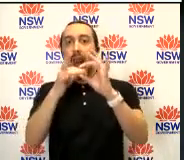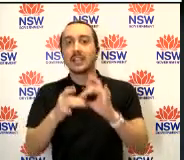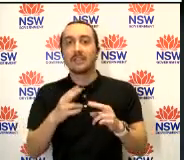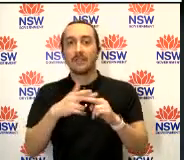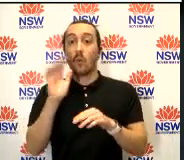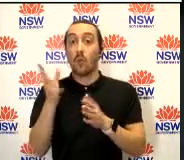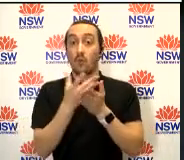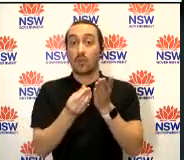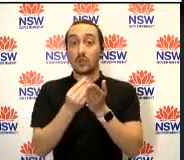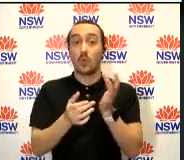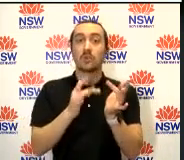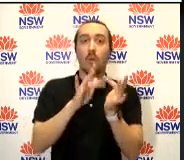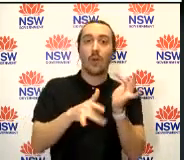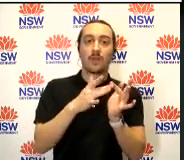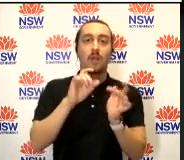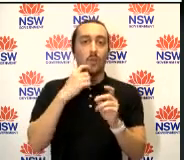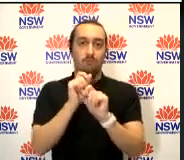email.